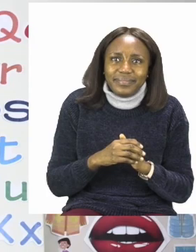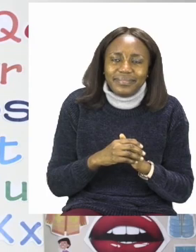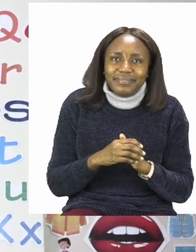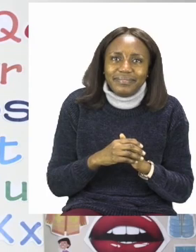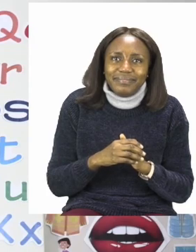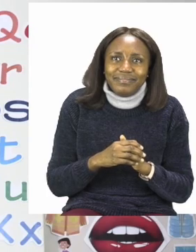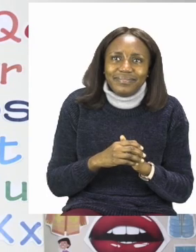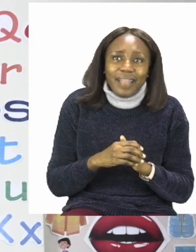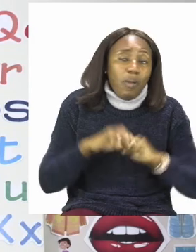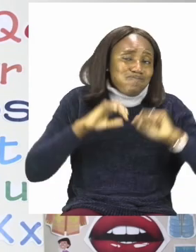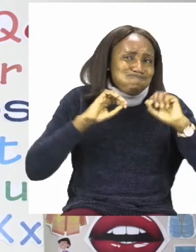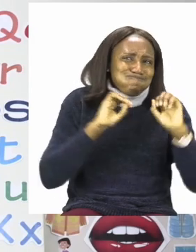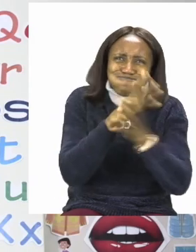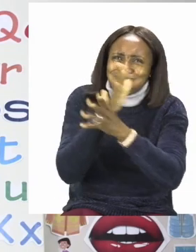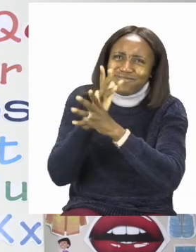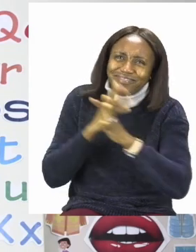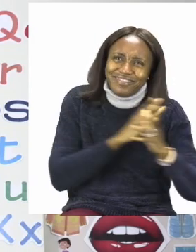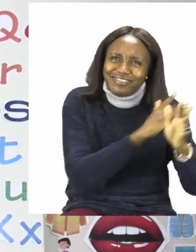away.